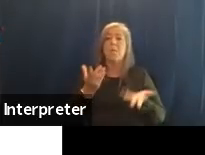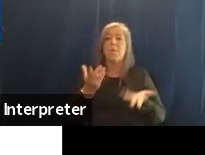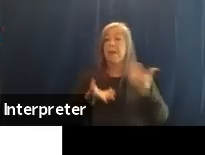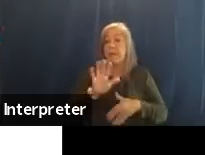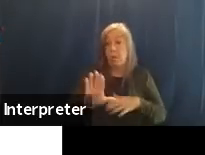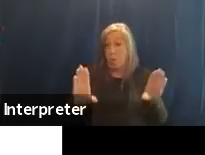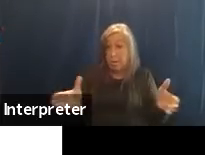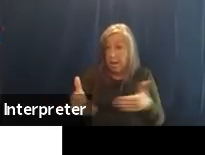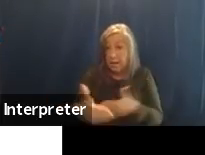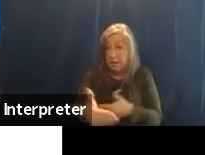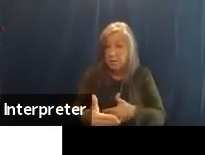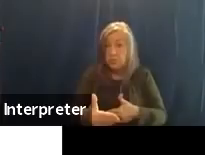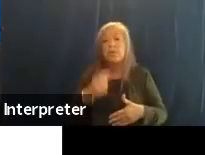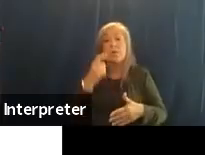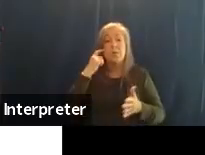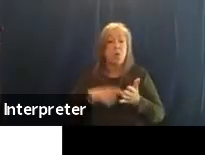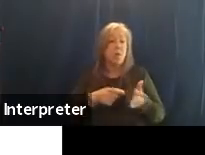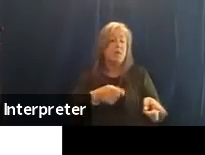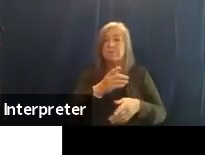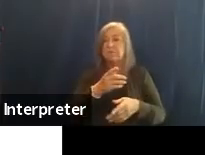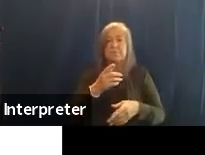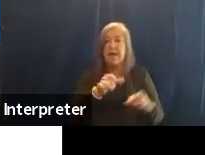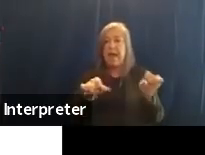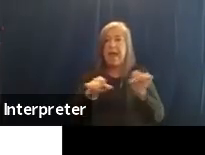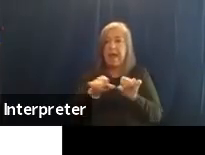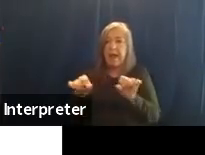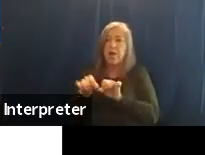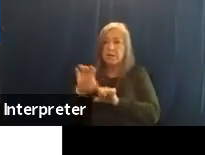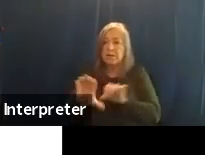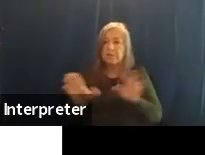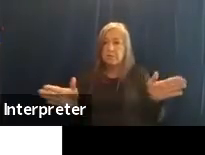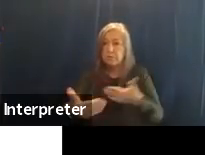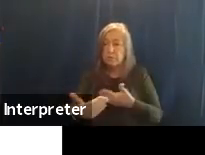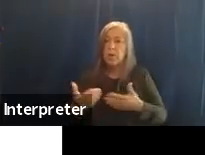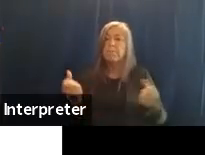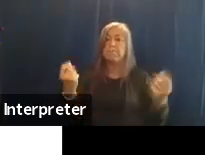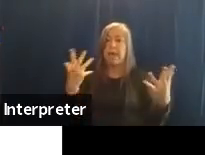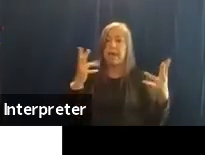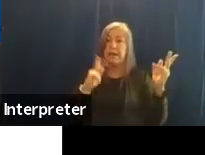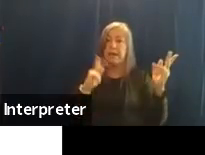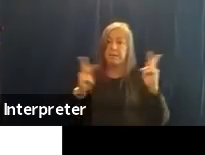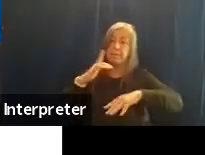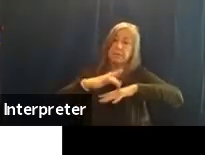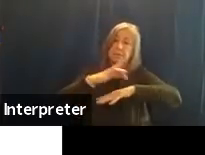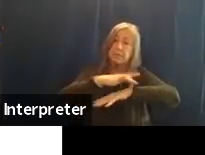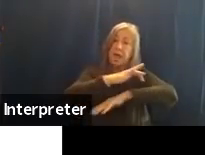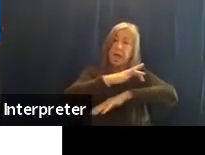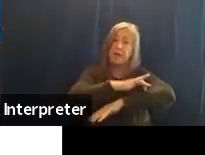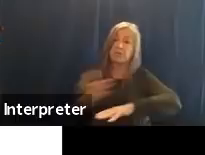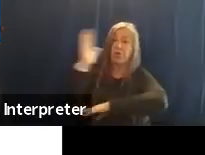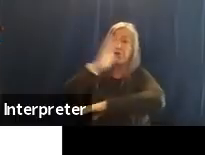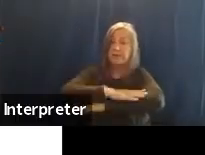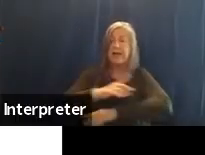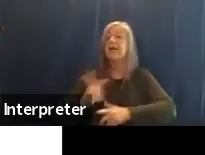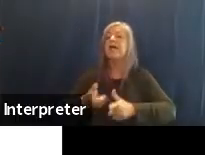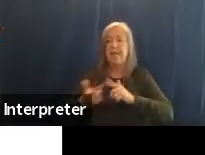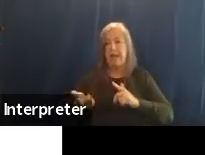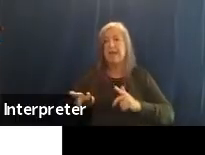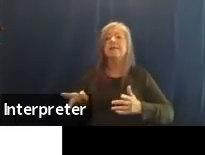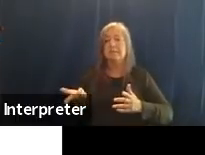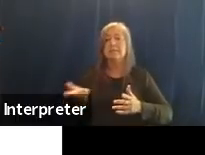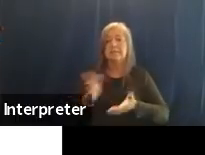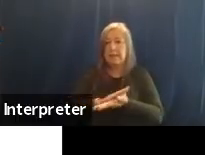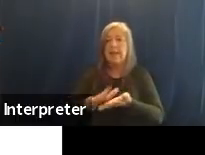basis. And there will be products available for you throughout the facilities. So, and again, as we said, there will be